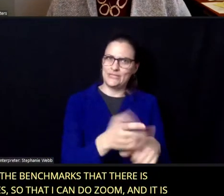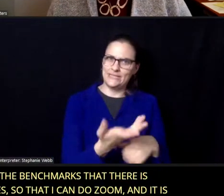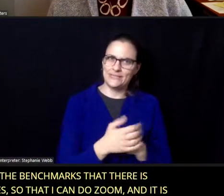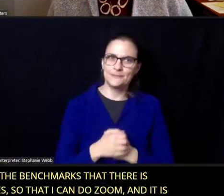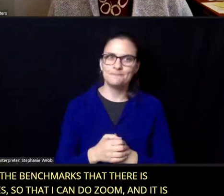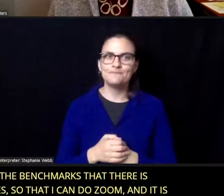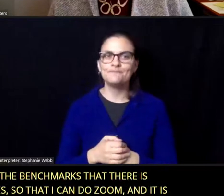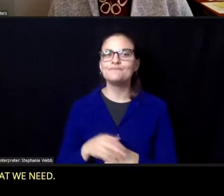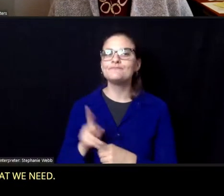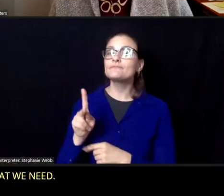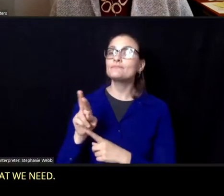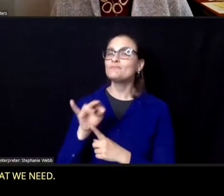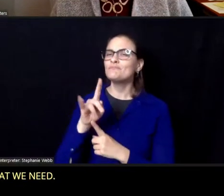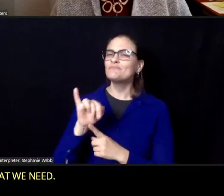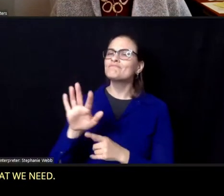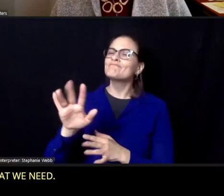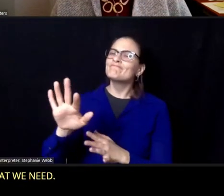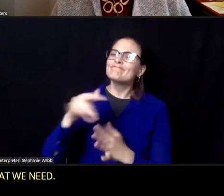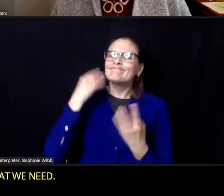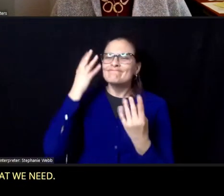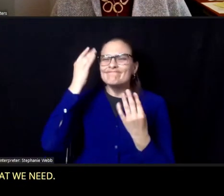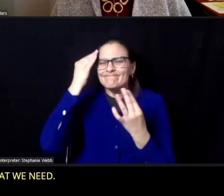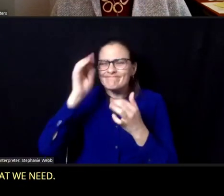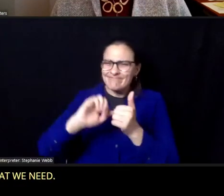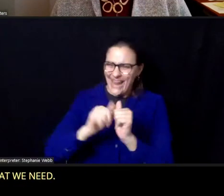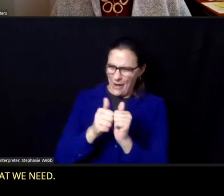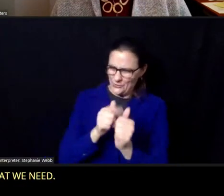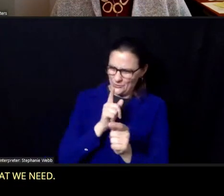but is there something that